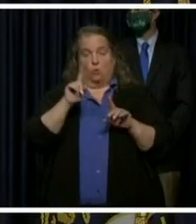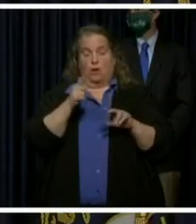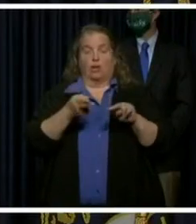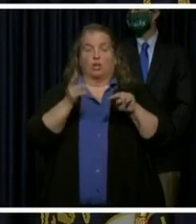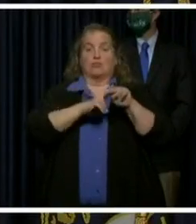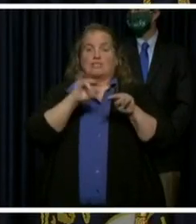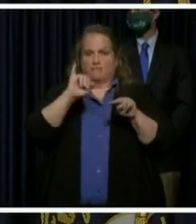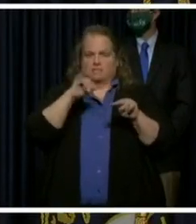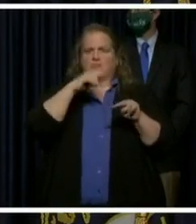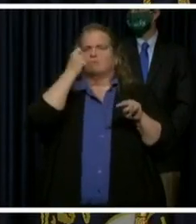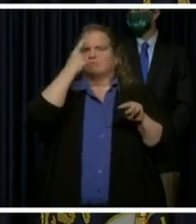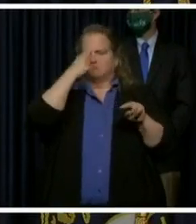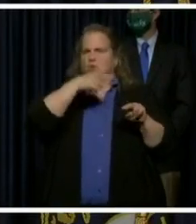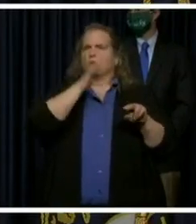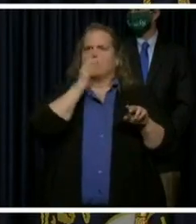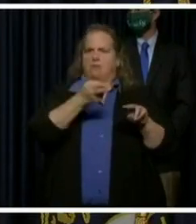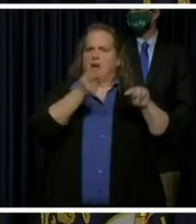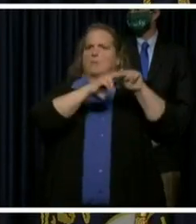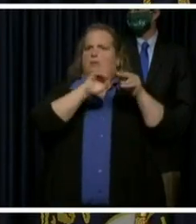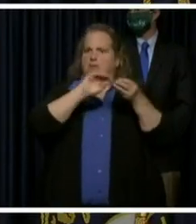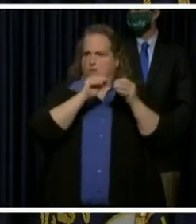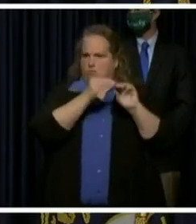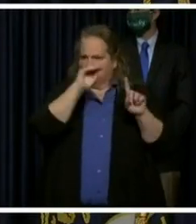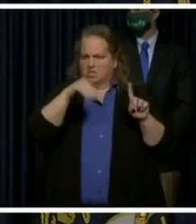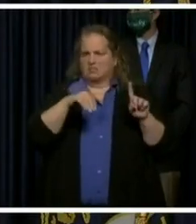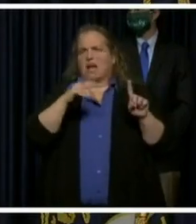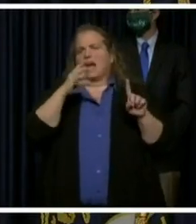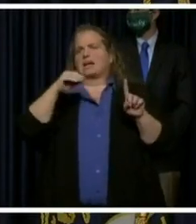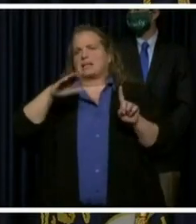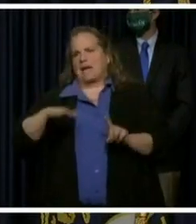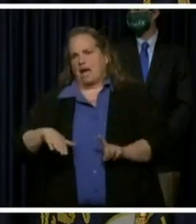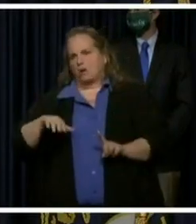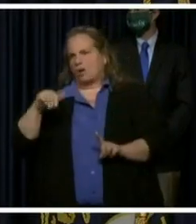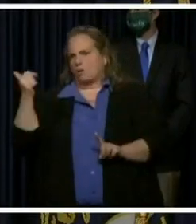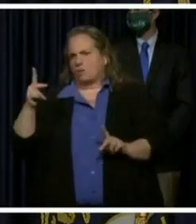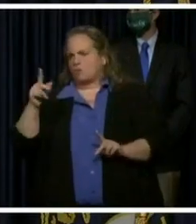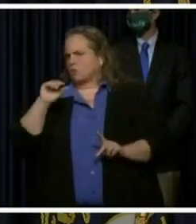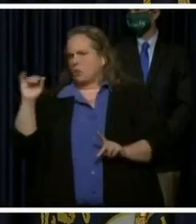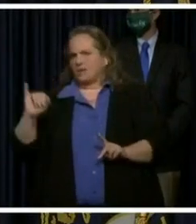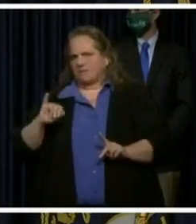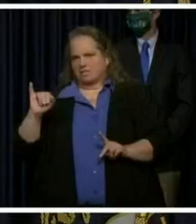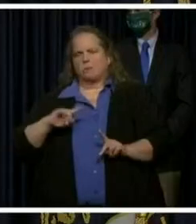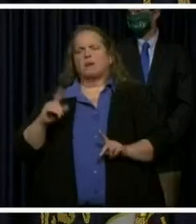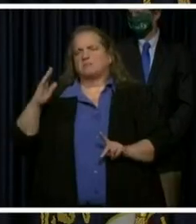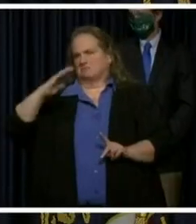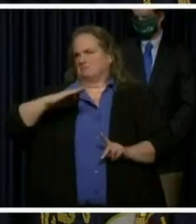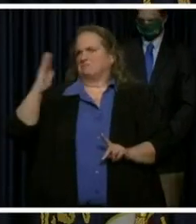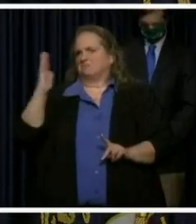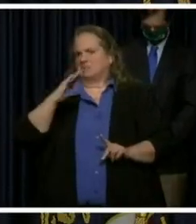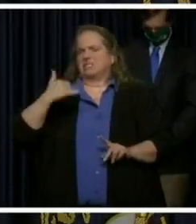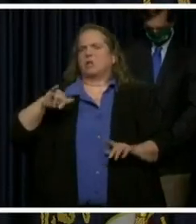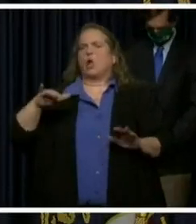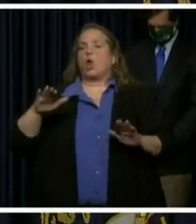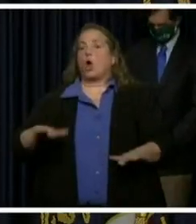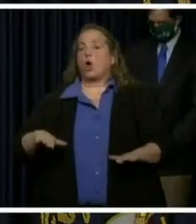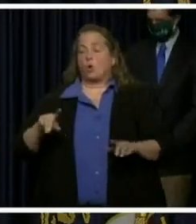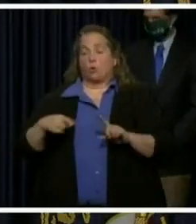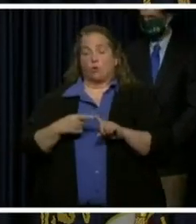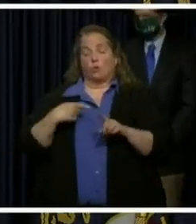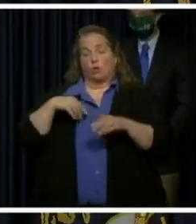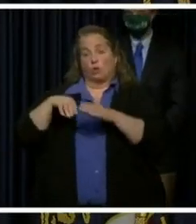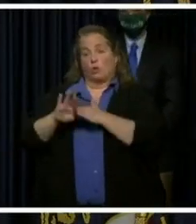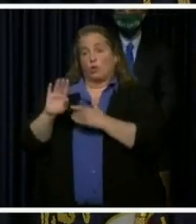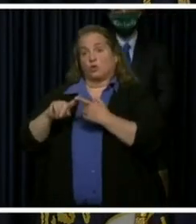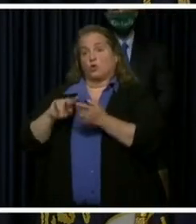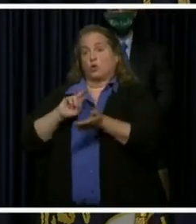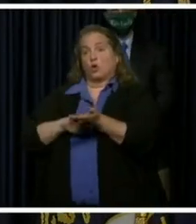we would expect it to go up a little bit and go down in other areas where there's not as much infection, but it's still relatively low there. When we go into